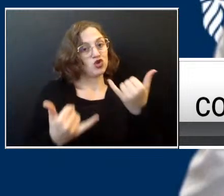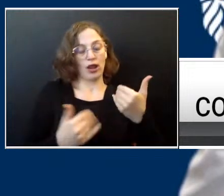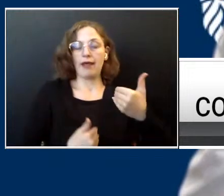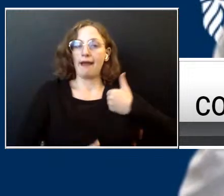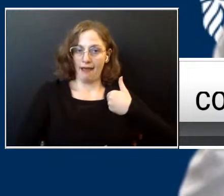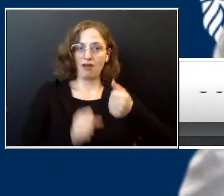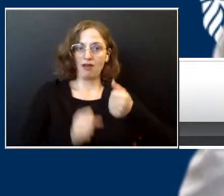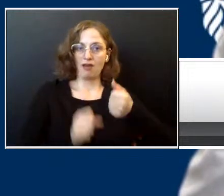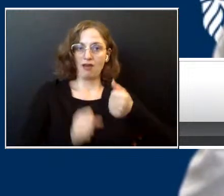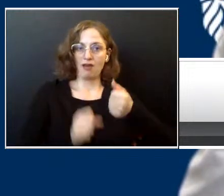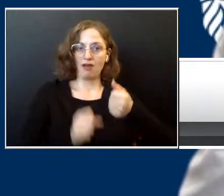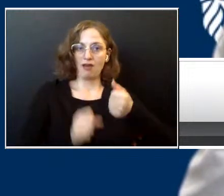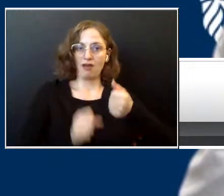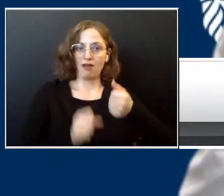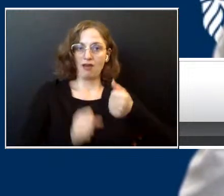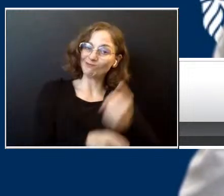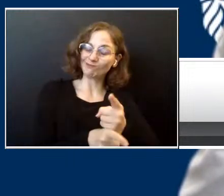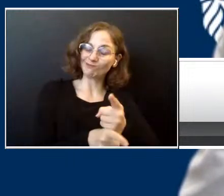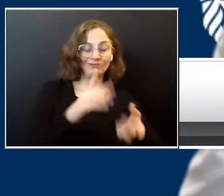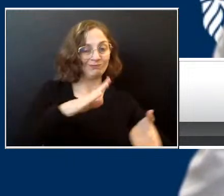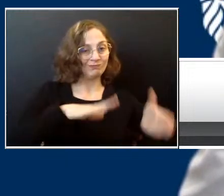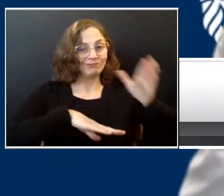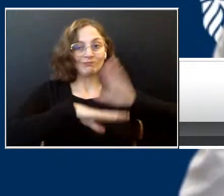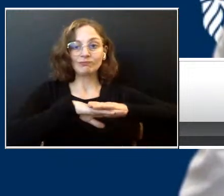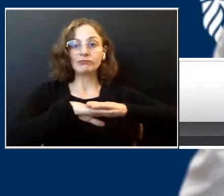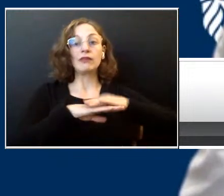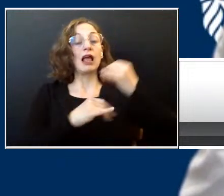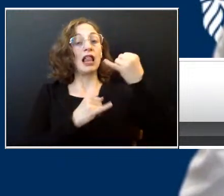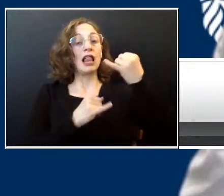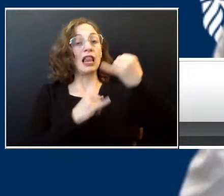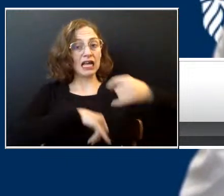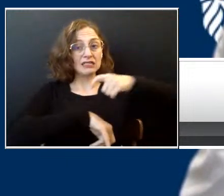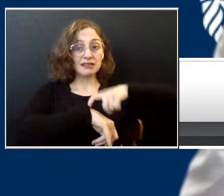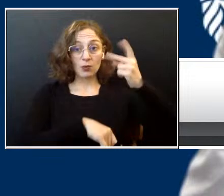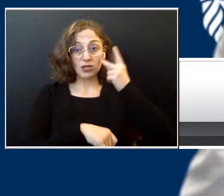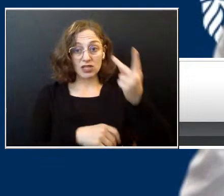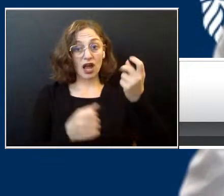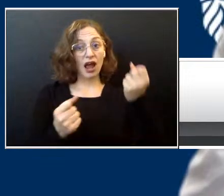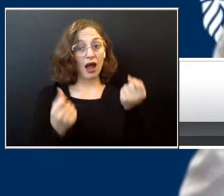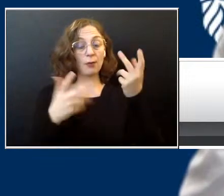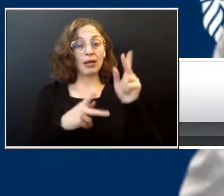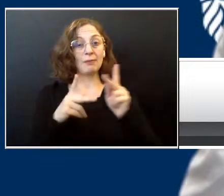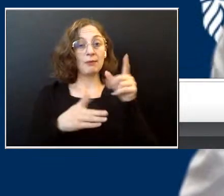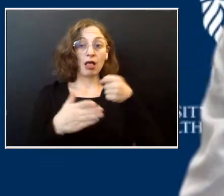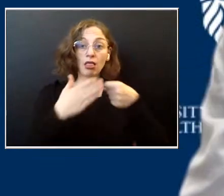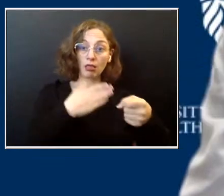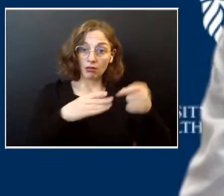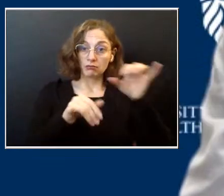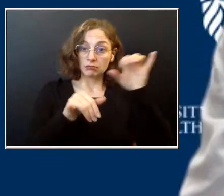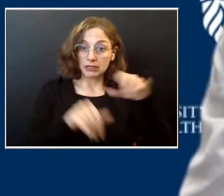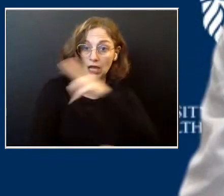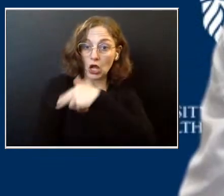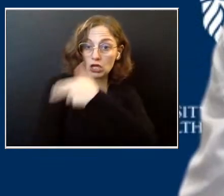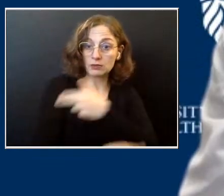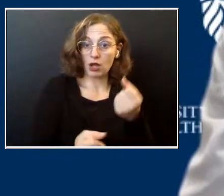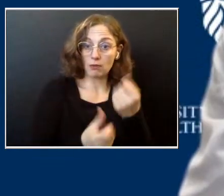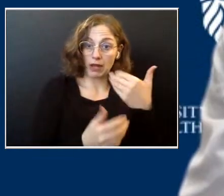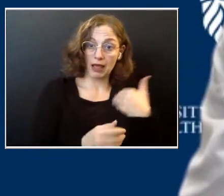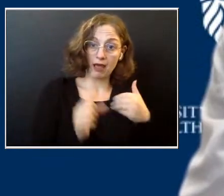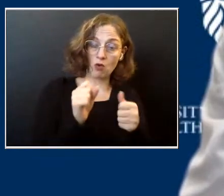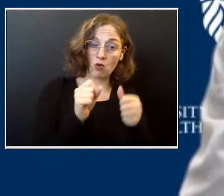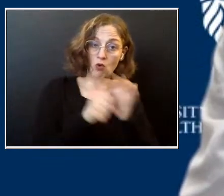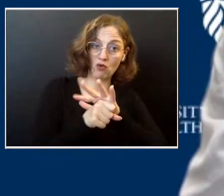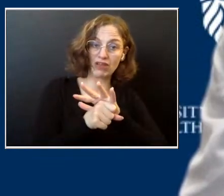you said. And I think the last time we had numbers like this for active COVID patients in the hospital was